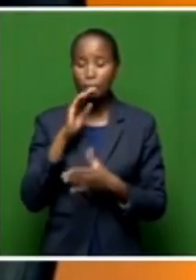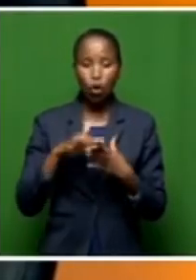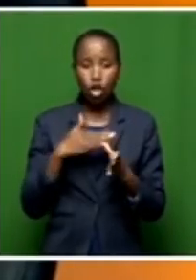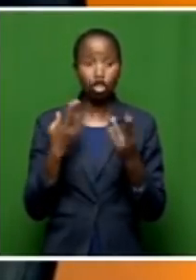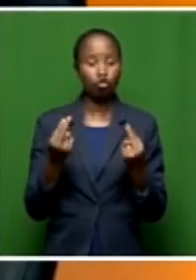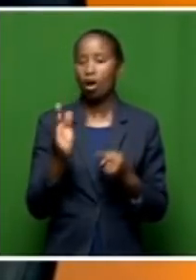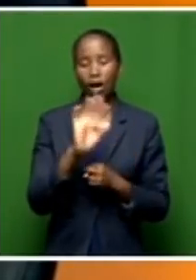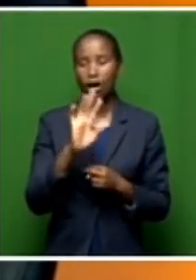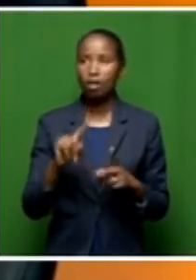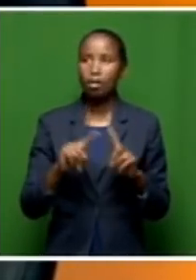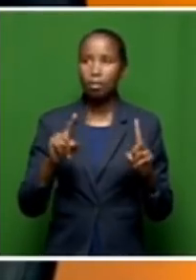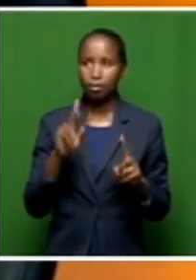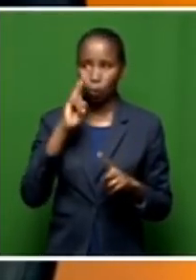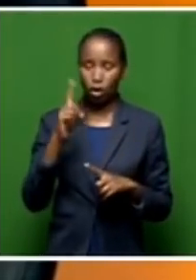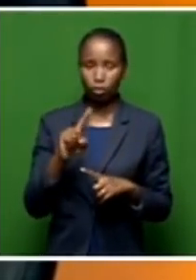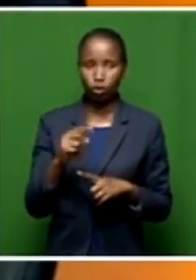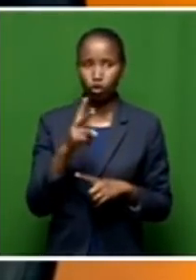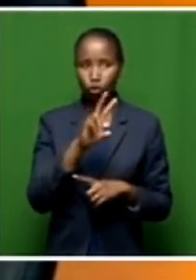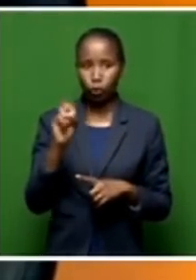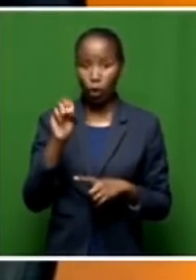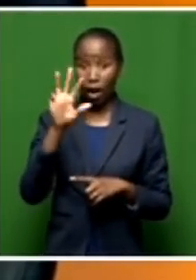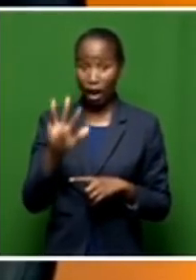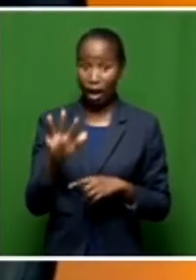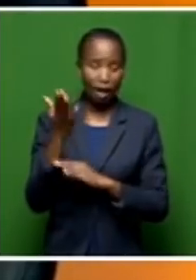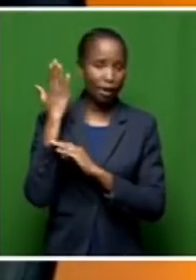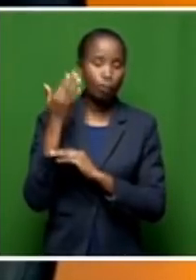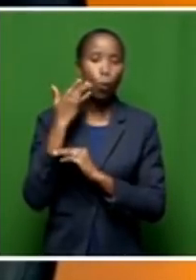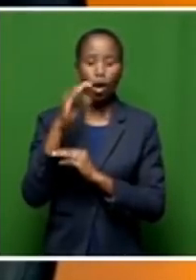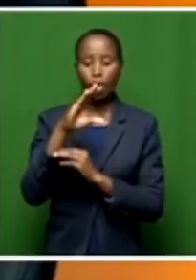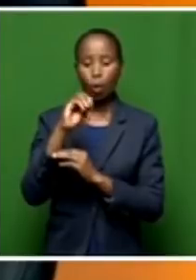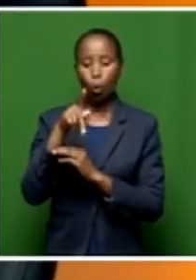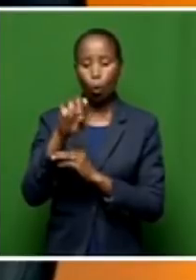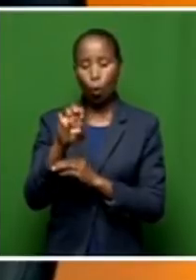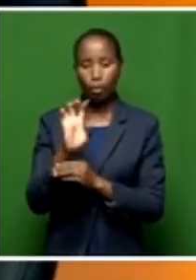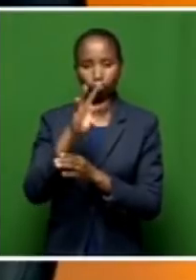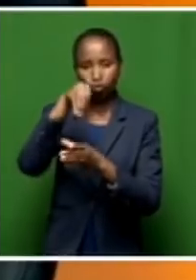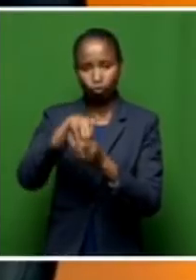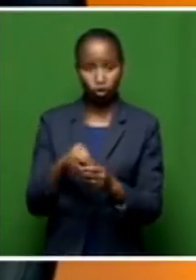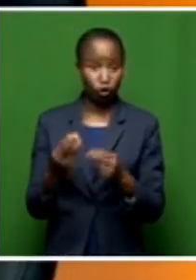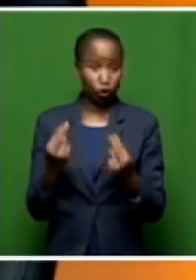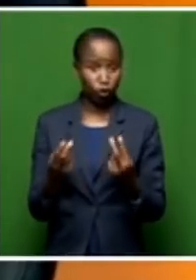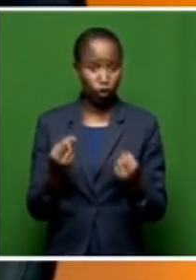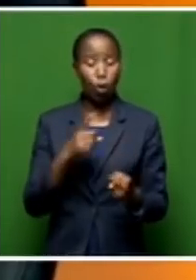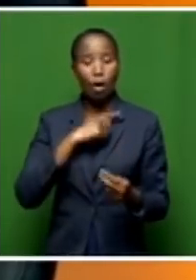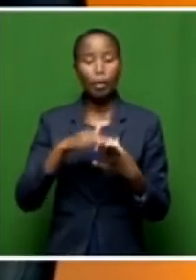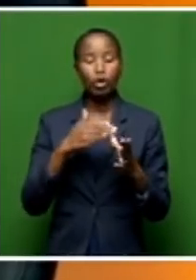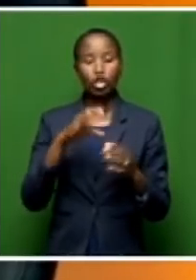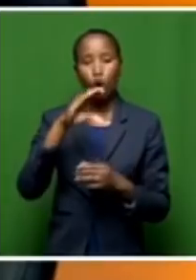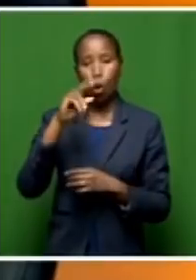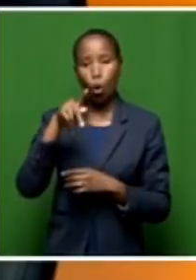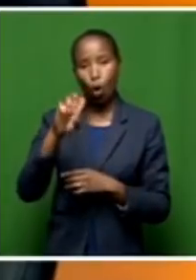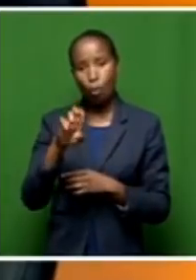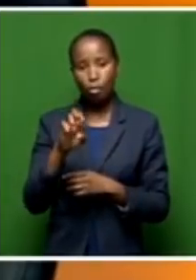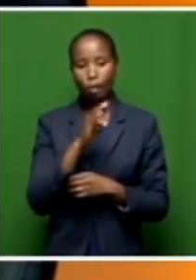2009 when COPE came in, because COPE was across the country, and the results came